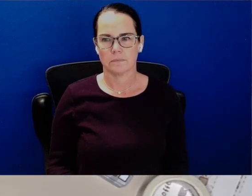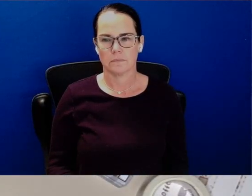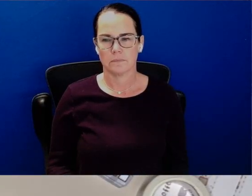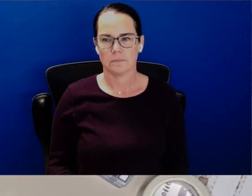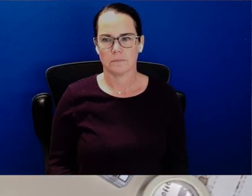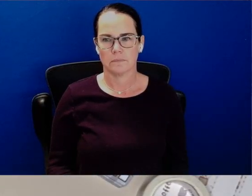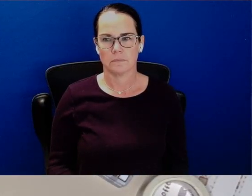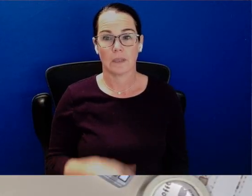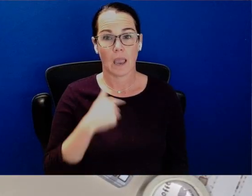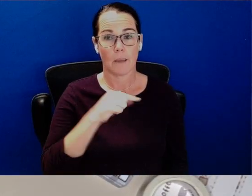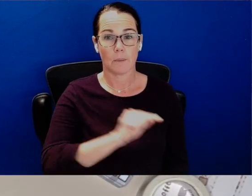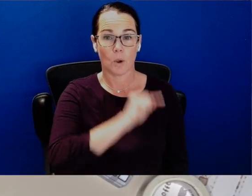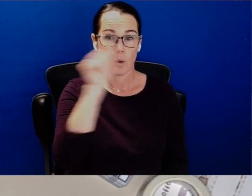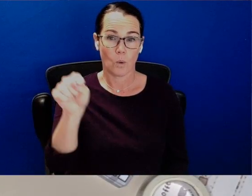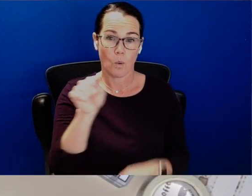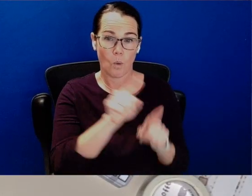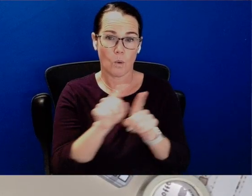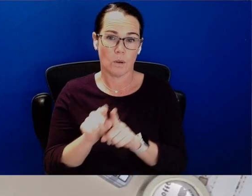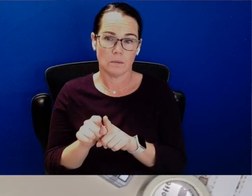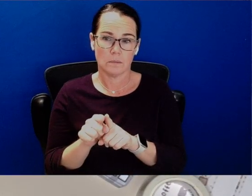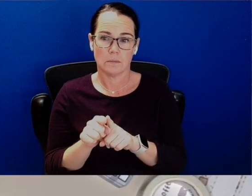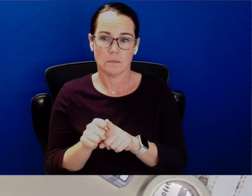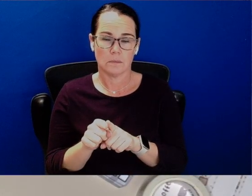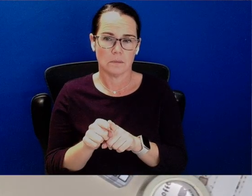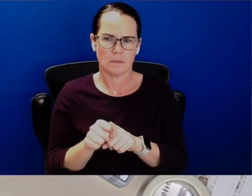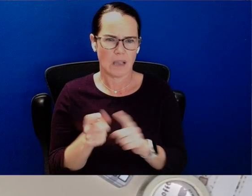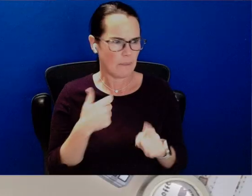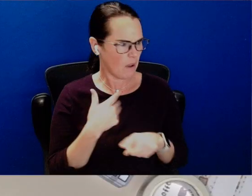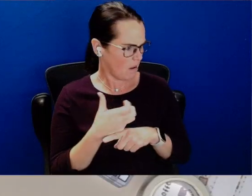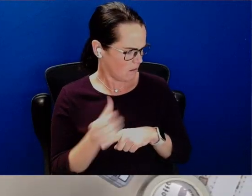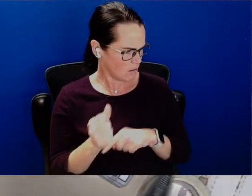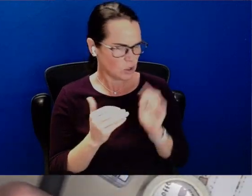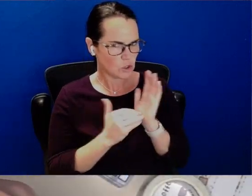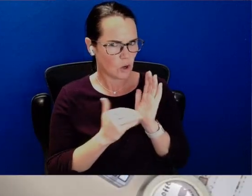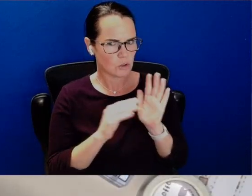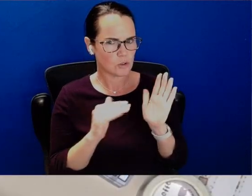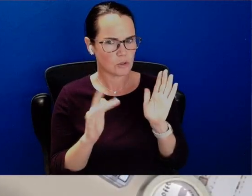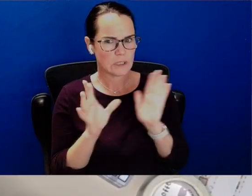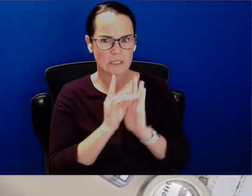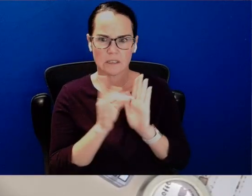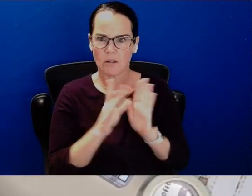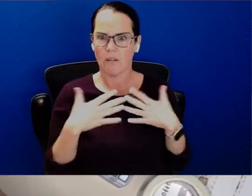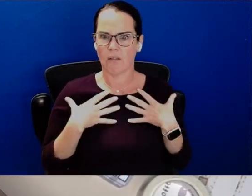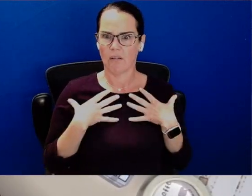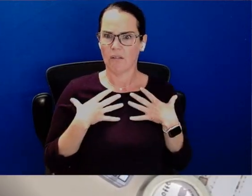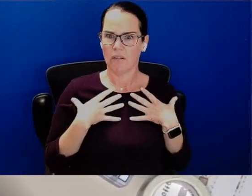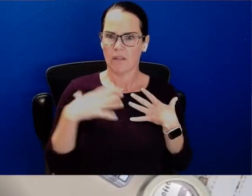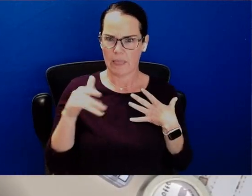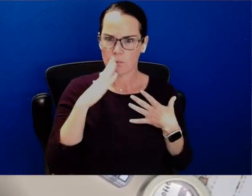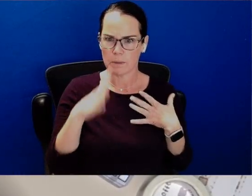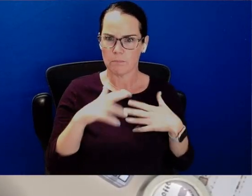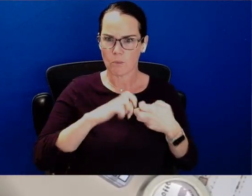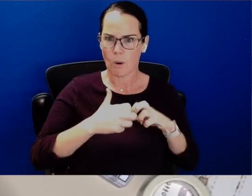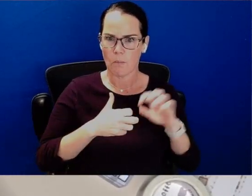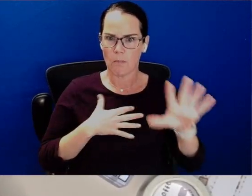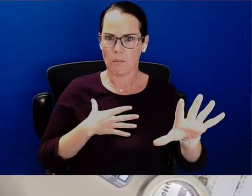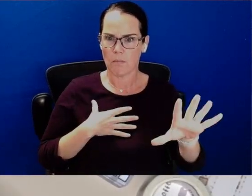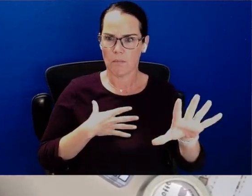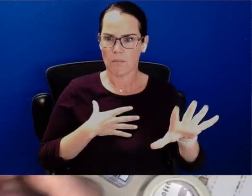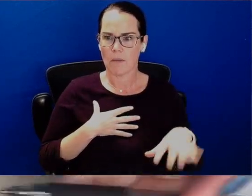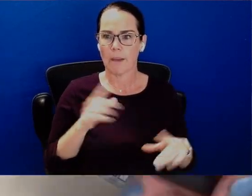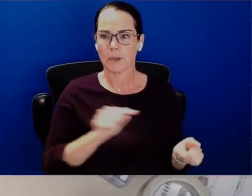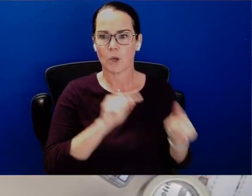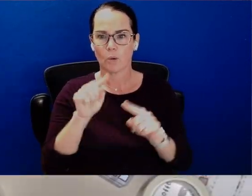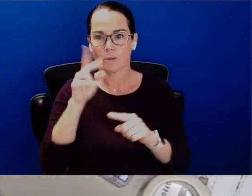And then I'm going to see, I'm not out of doctor stickers, am I? That would be problematic. I'm going to go see